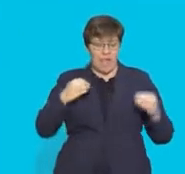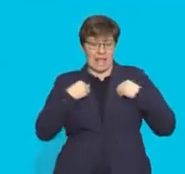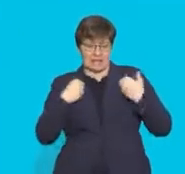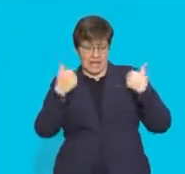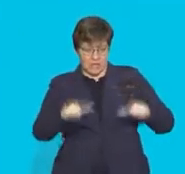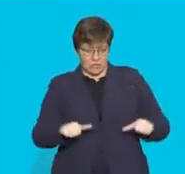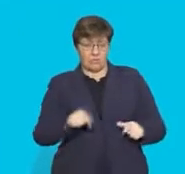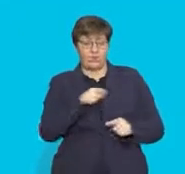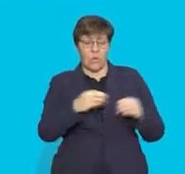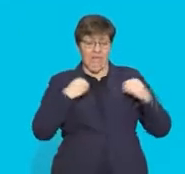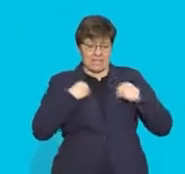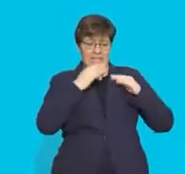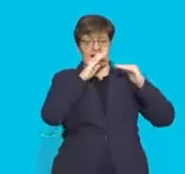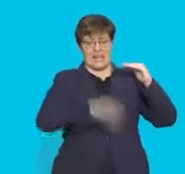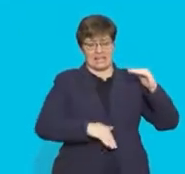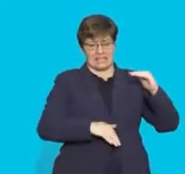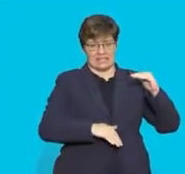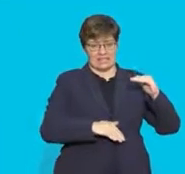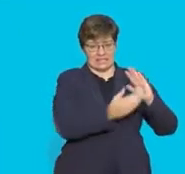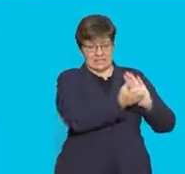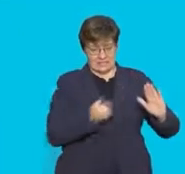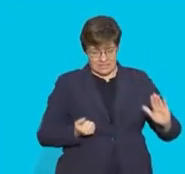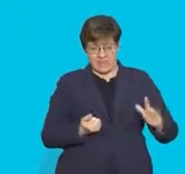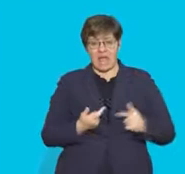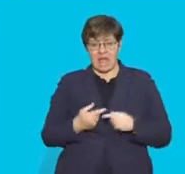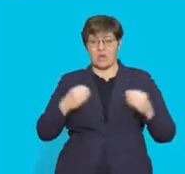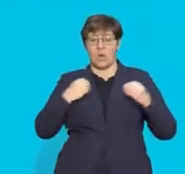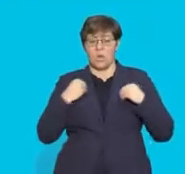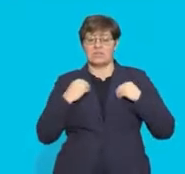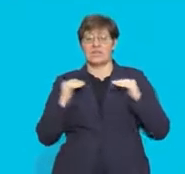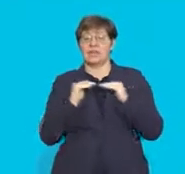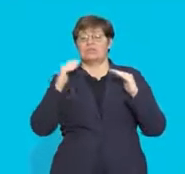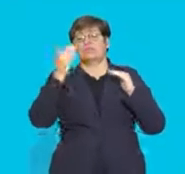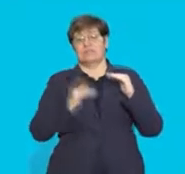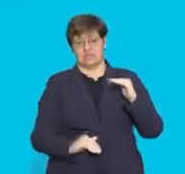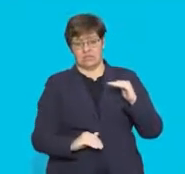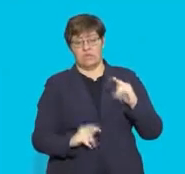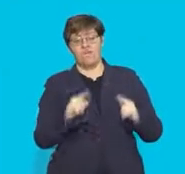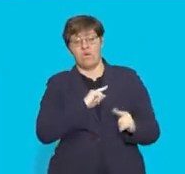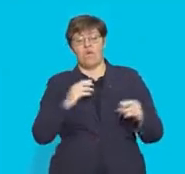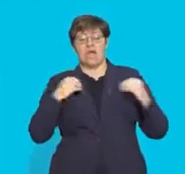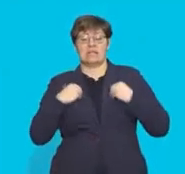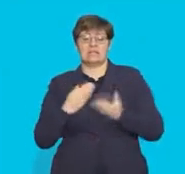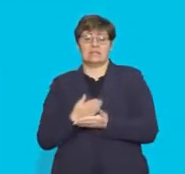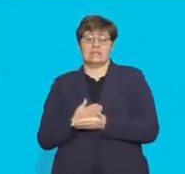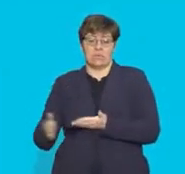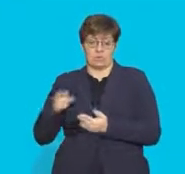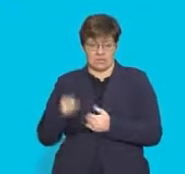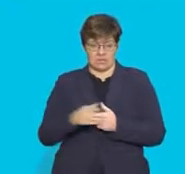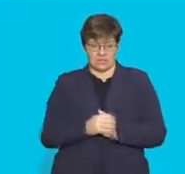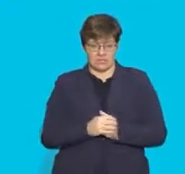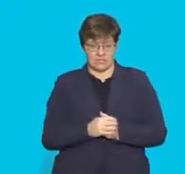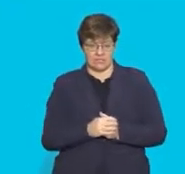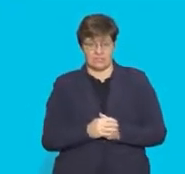will decrease, and your owner's equity will decrease in terms of the asset disposal component. Now we